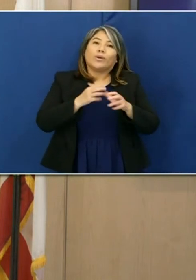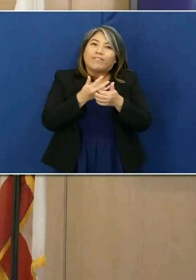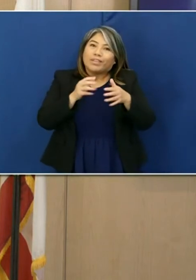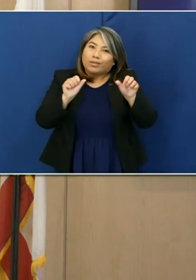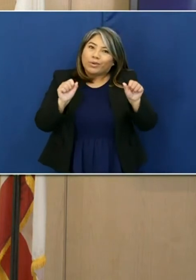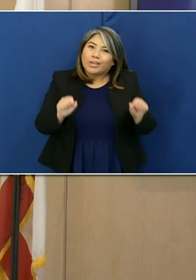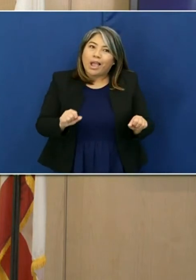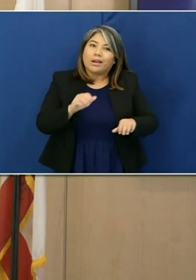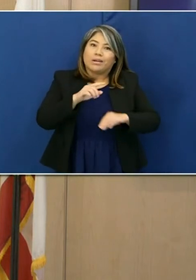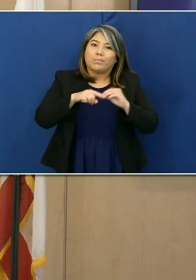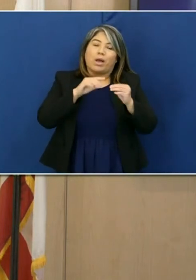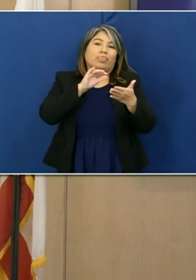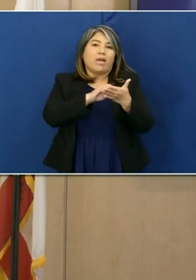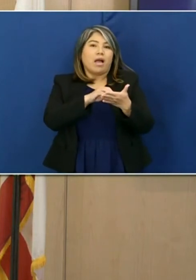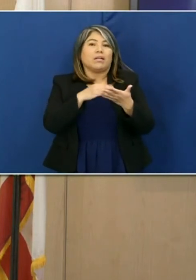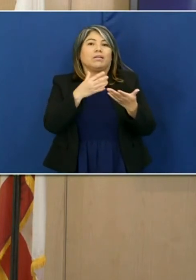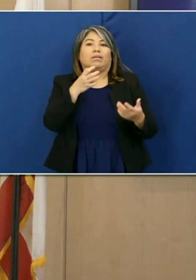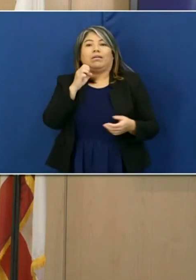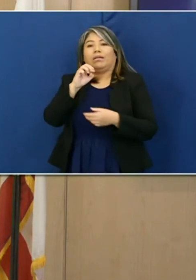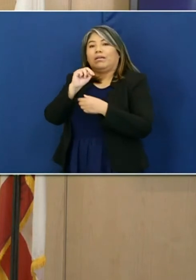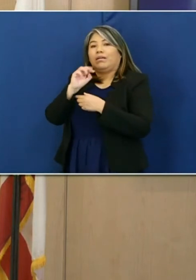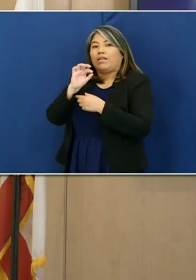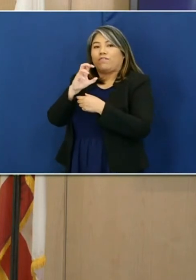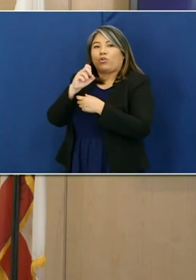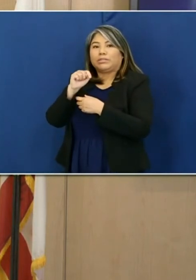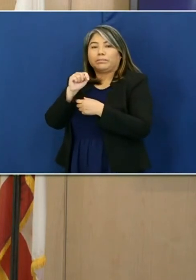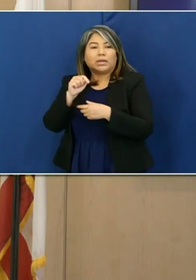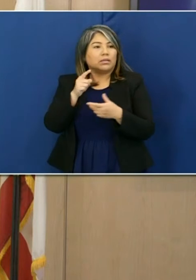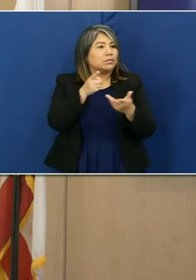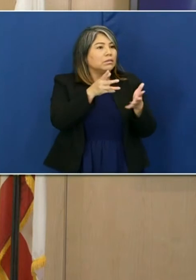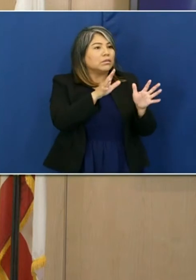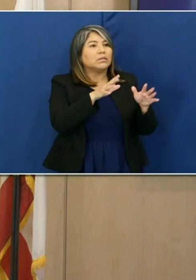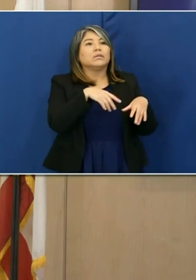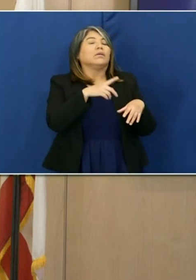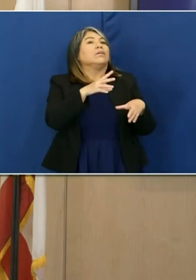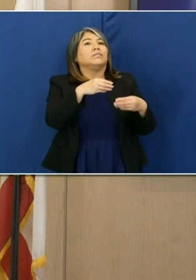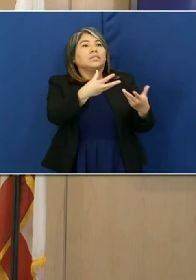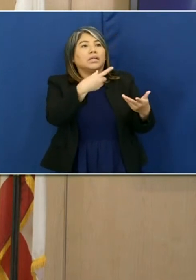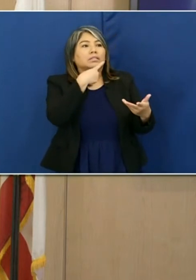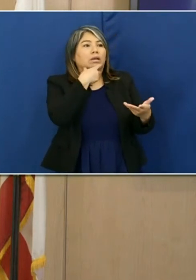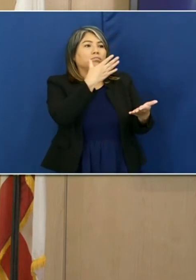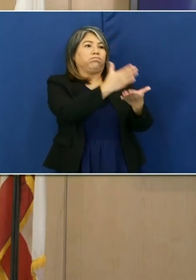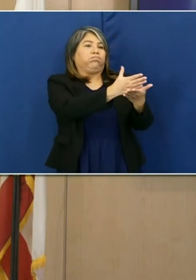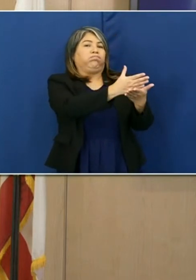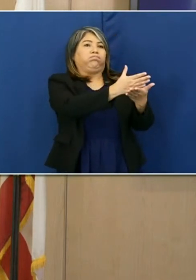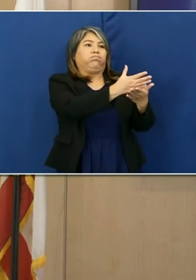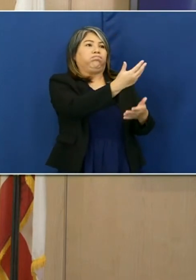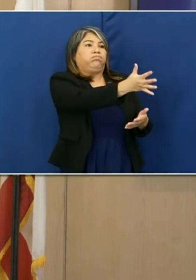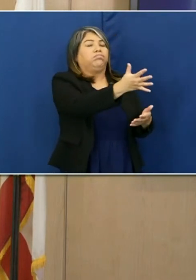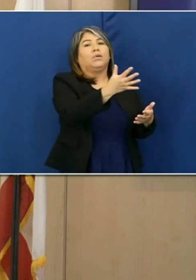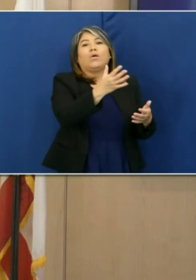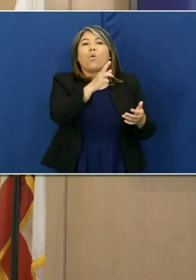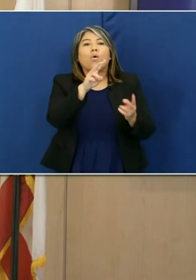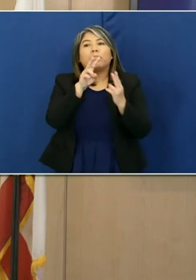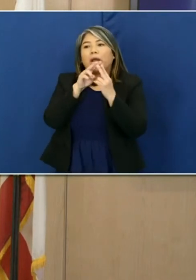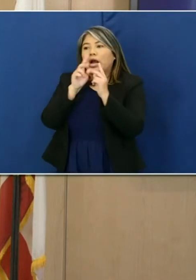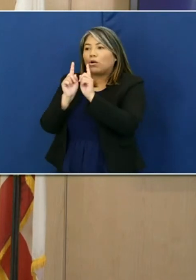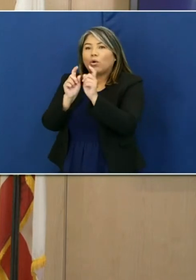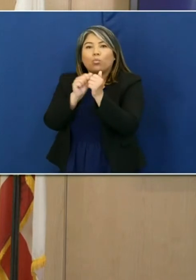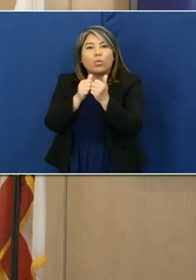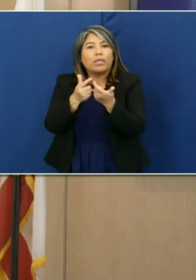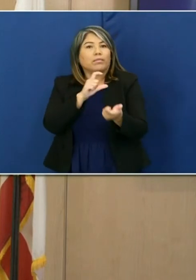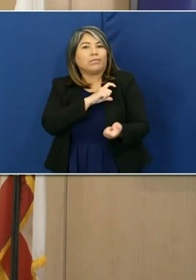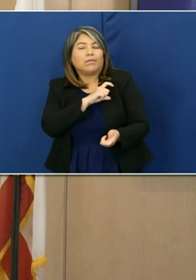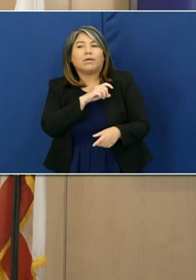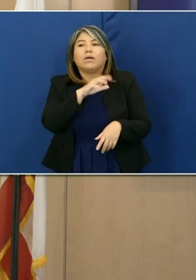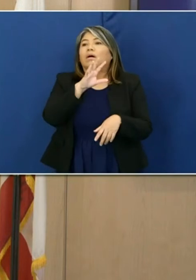enforcement teams that go out, they inspect, they issue closure notices, they issue cease and desist notices. They're paired with law enforcement that can issue citations, working with the